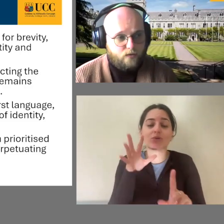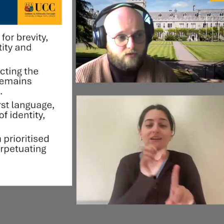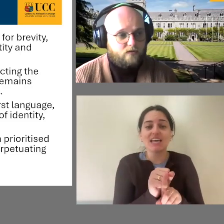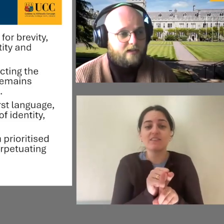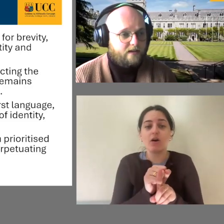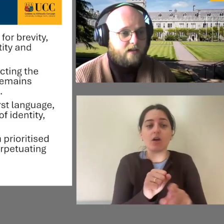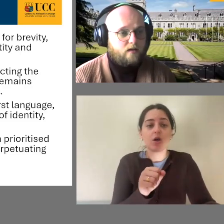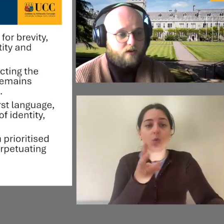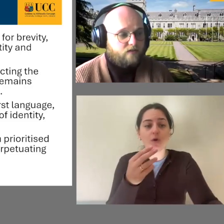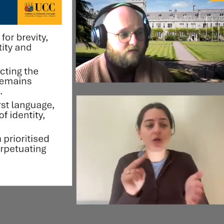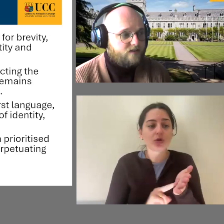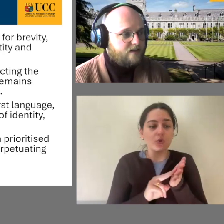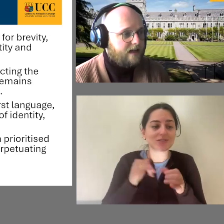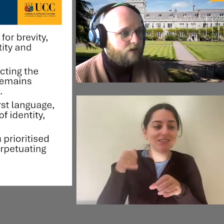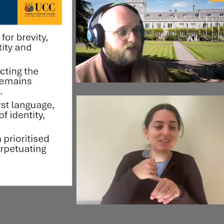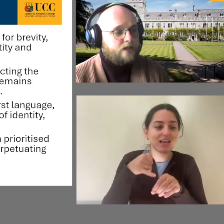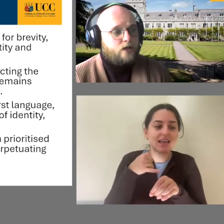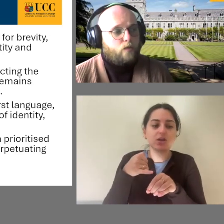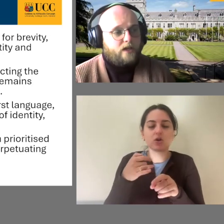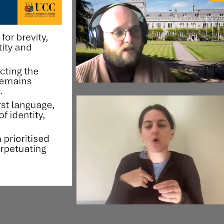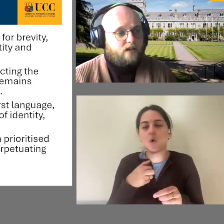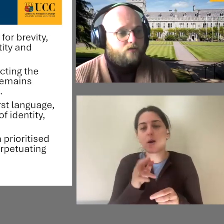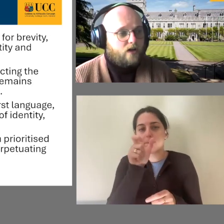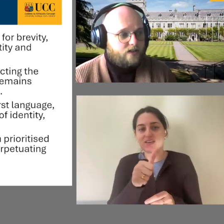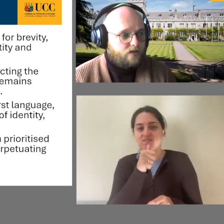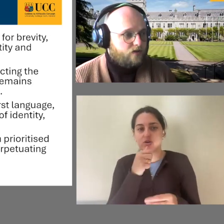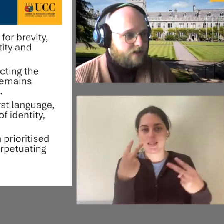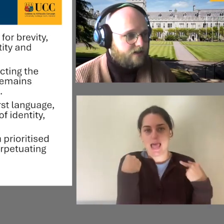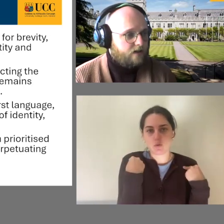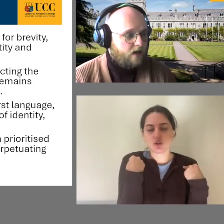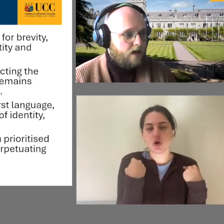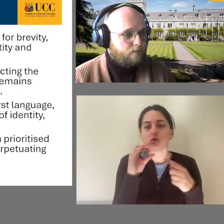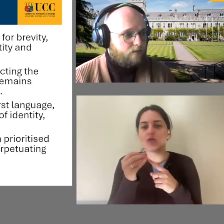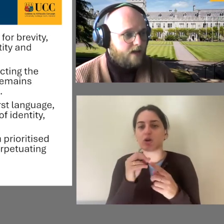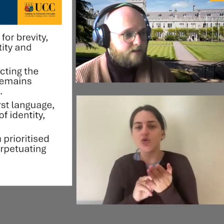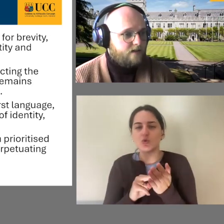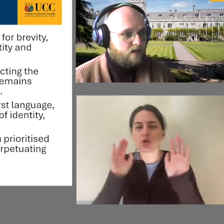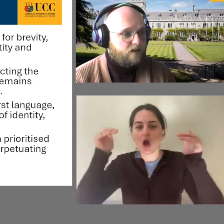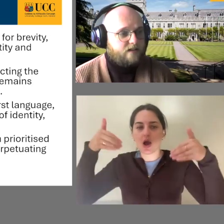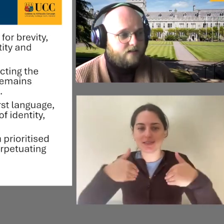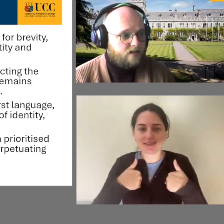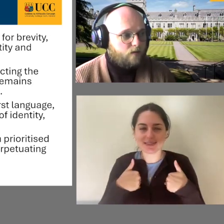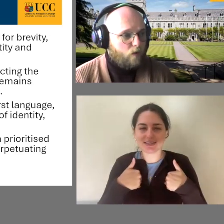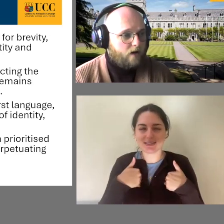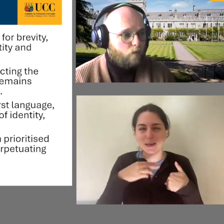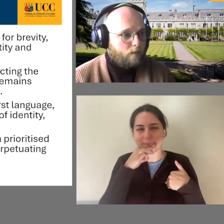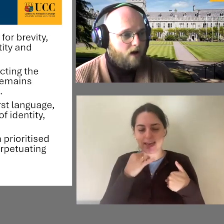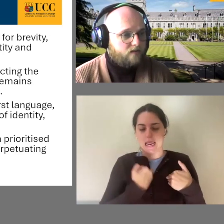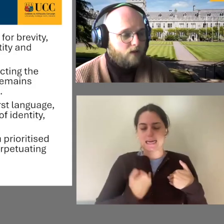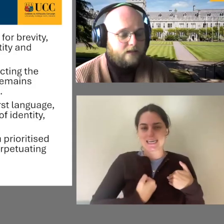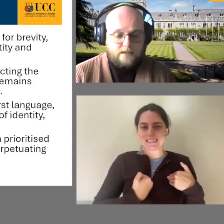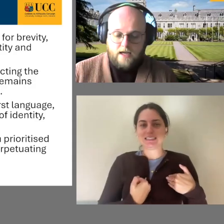would use clinical or person first language. We try to use autistic as a kind of identity term